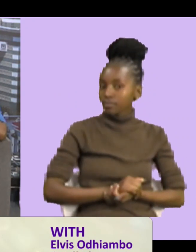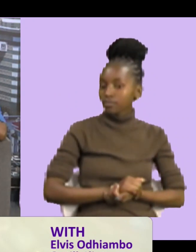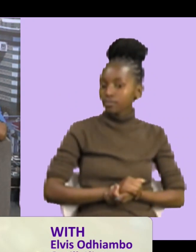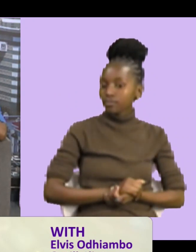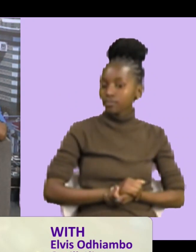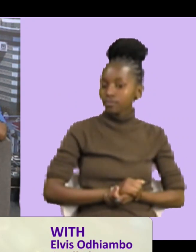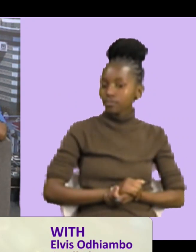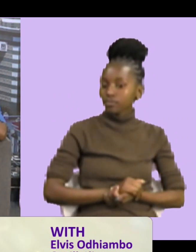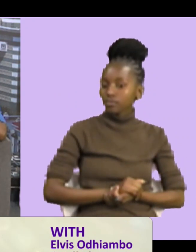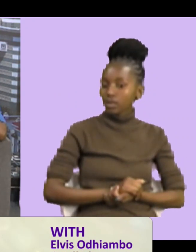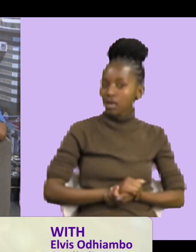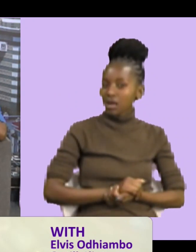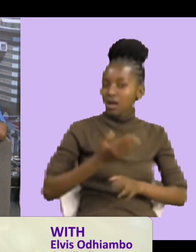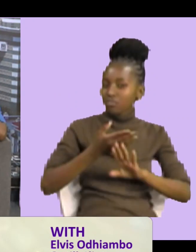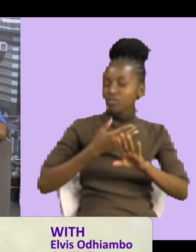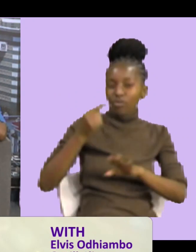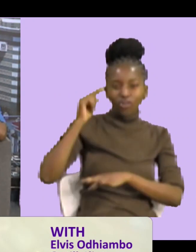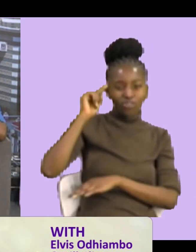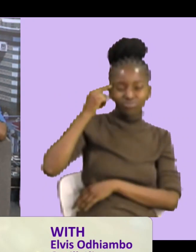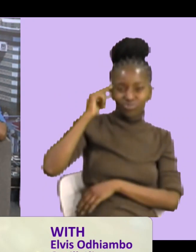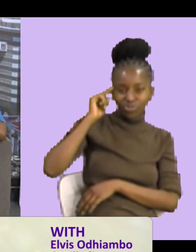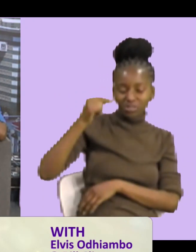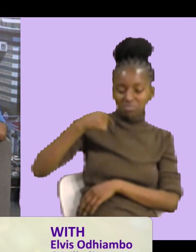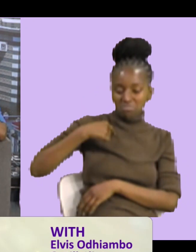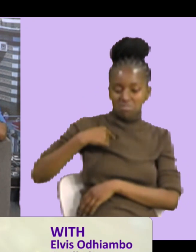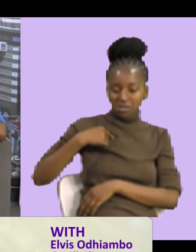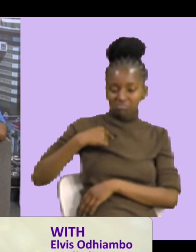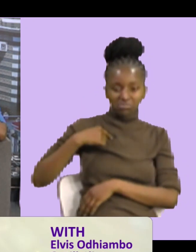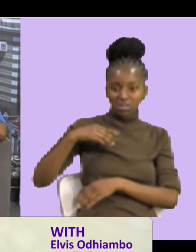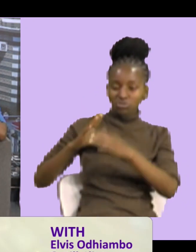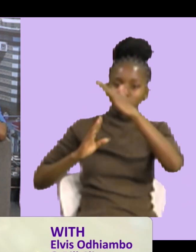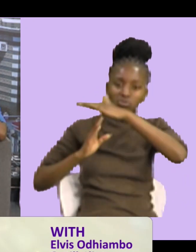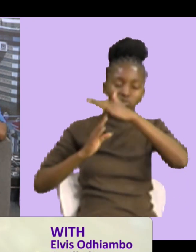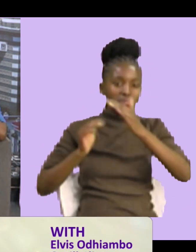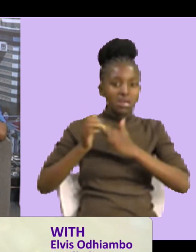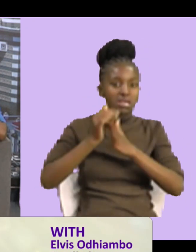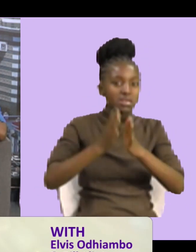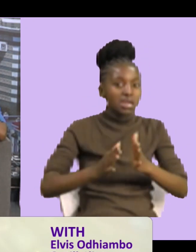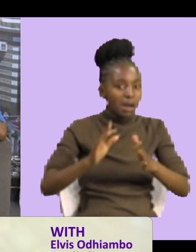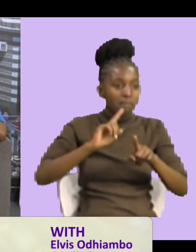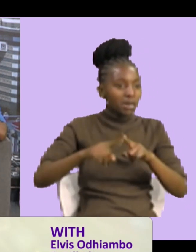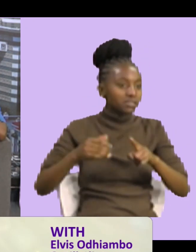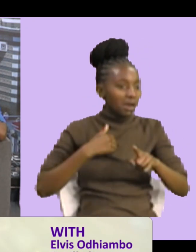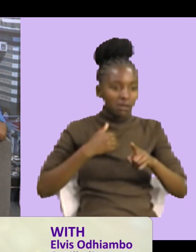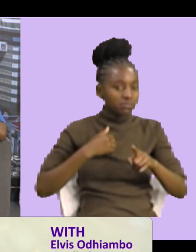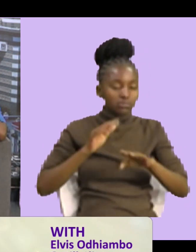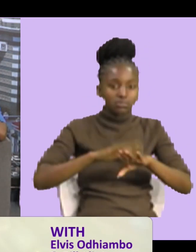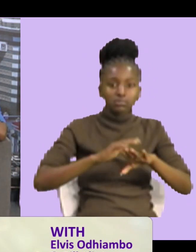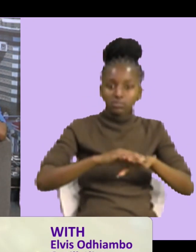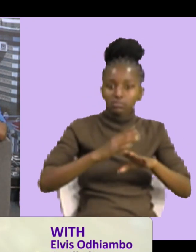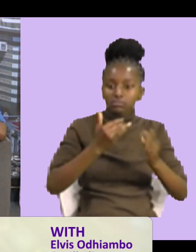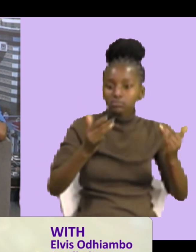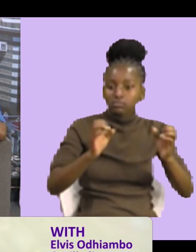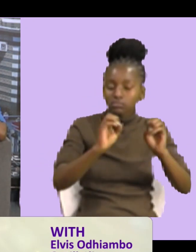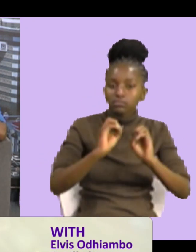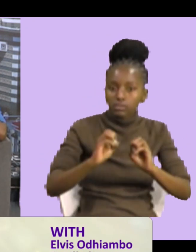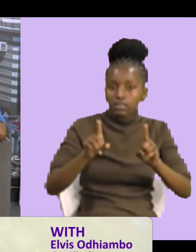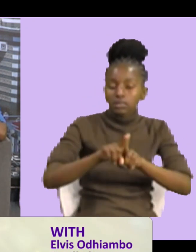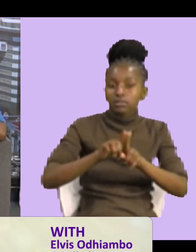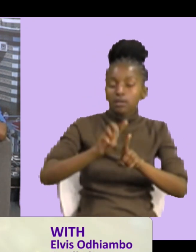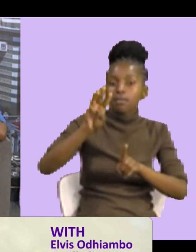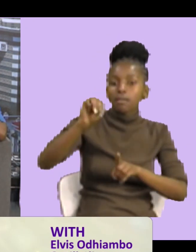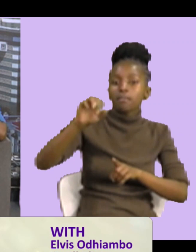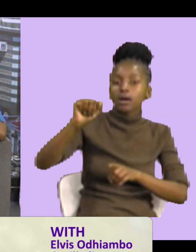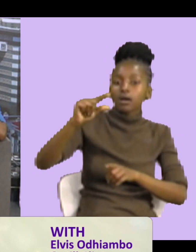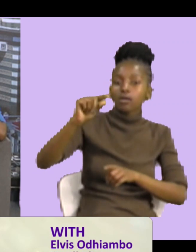I think he assumed he was the overall leader, but he was not given the armband quite often. Maguire was leading the team, and I believe when you talk about